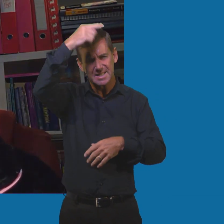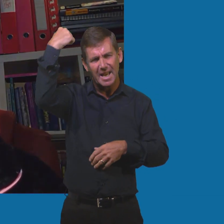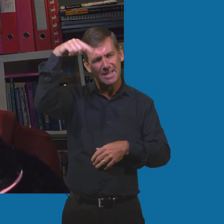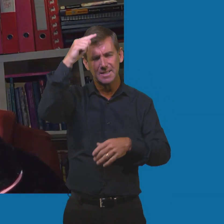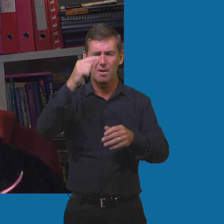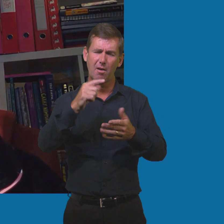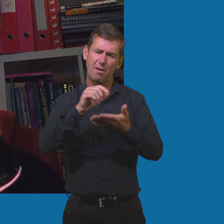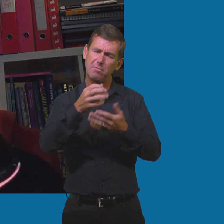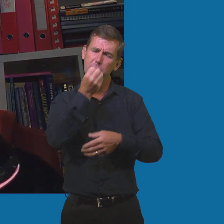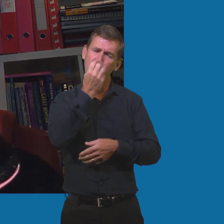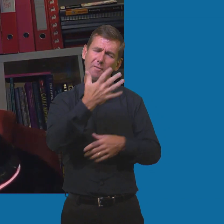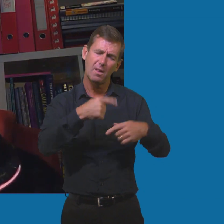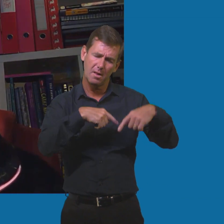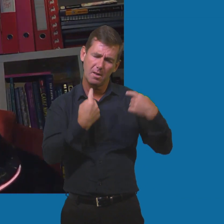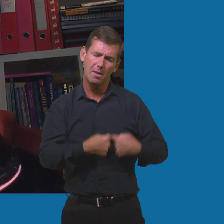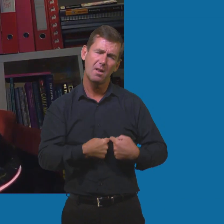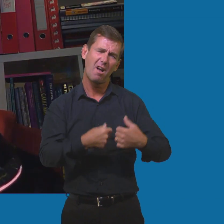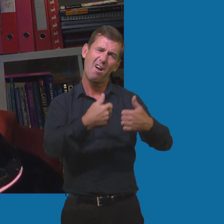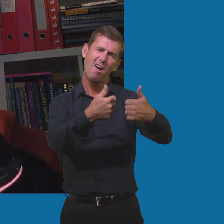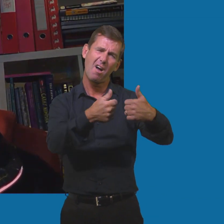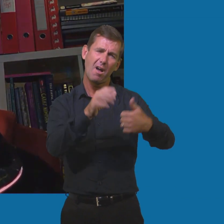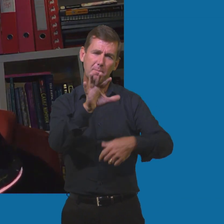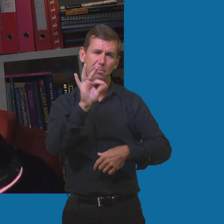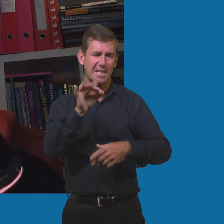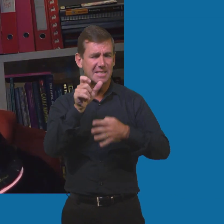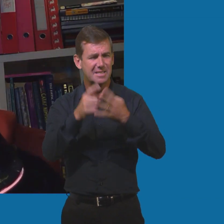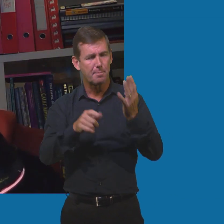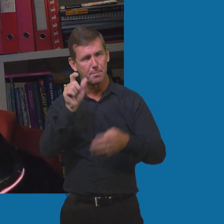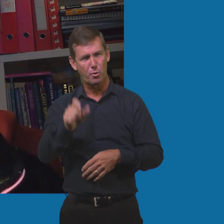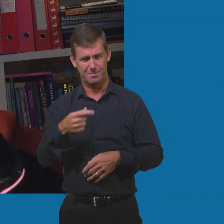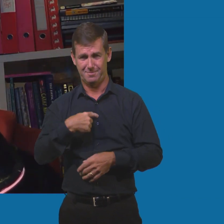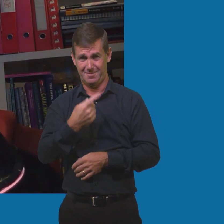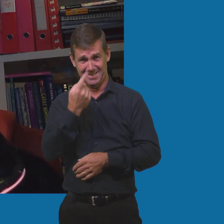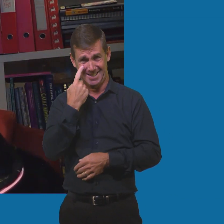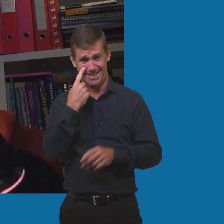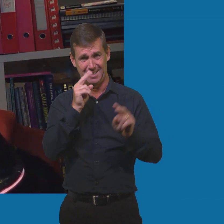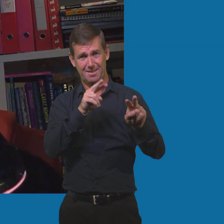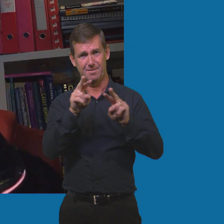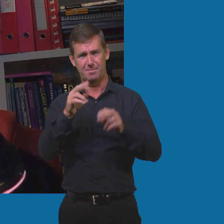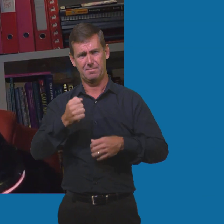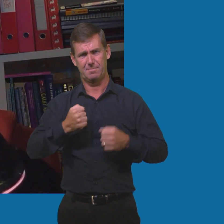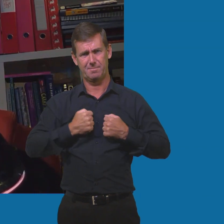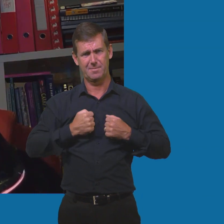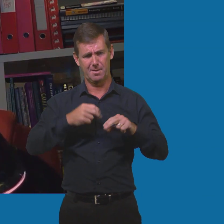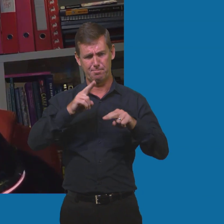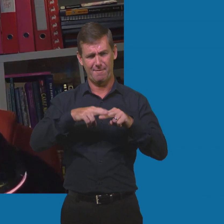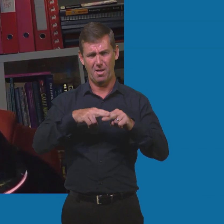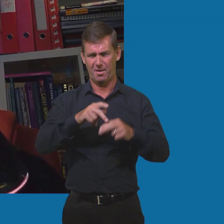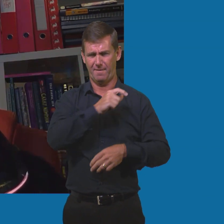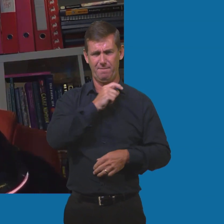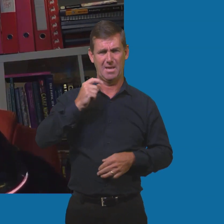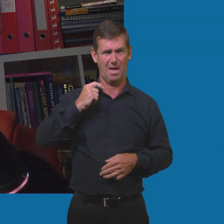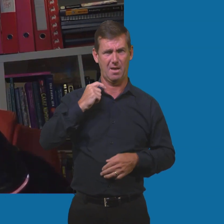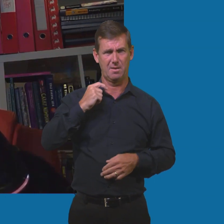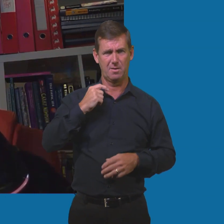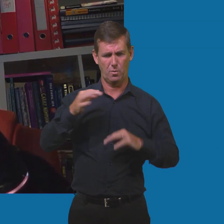date a disabled person. And, I guess I've seen that played out through my life because... my dad is literally a vicar who had a woman in a